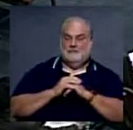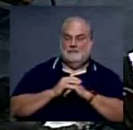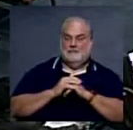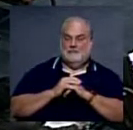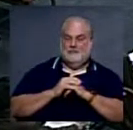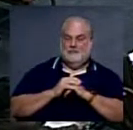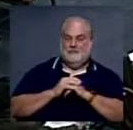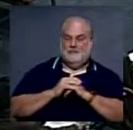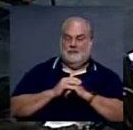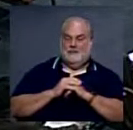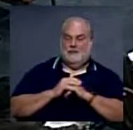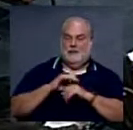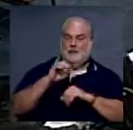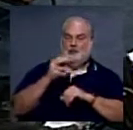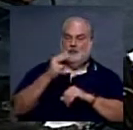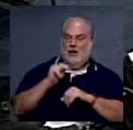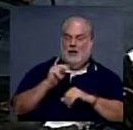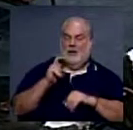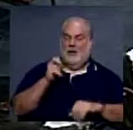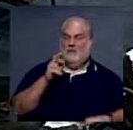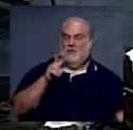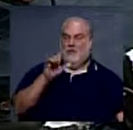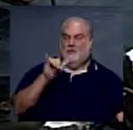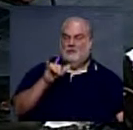several cards here. John Eberly, please.